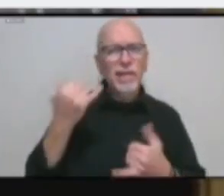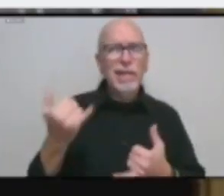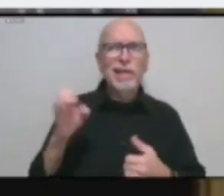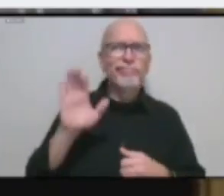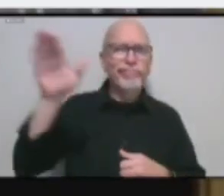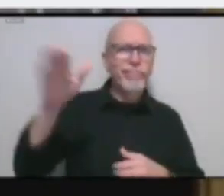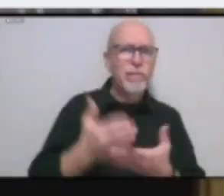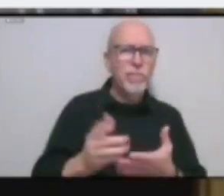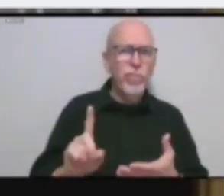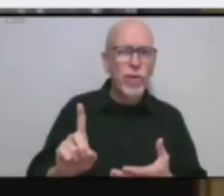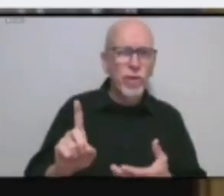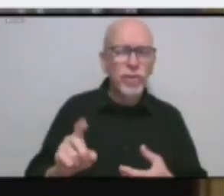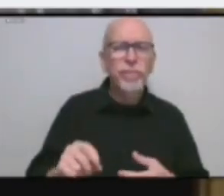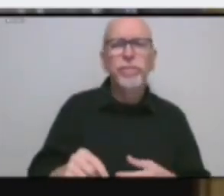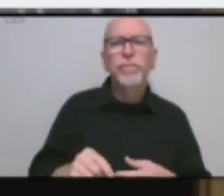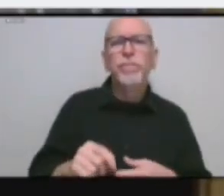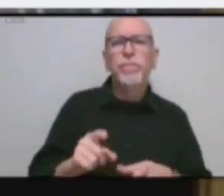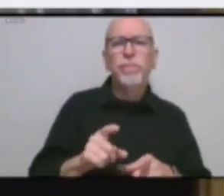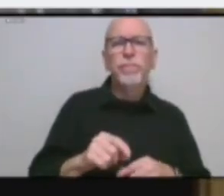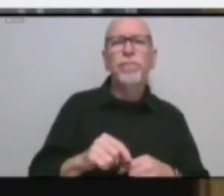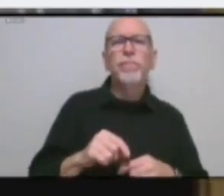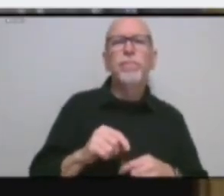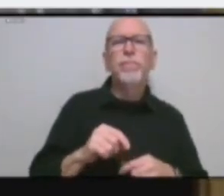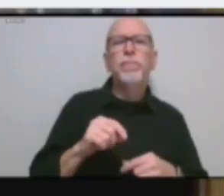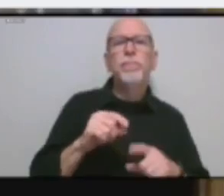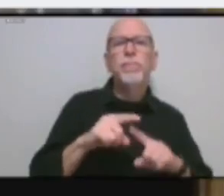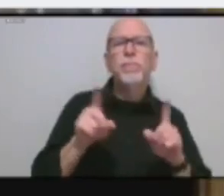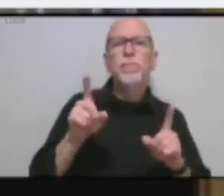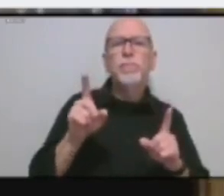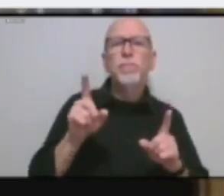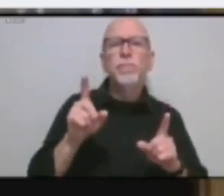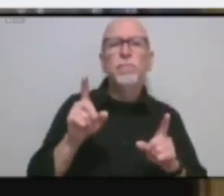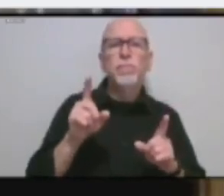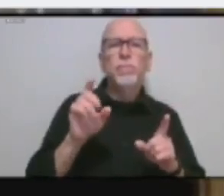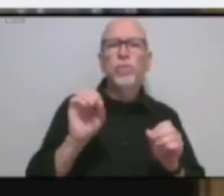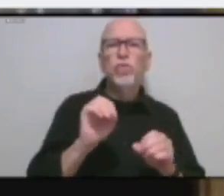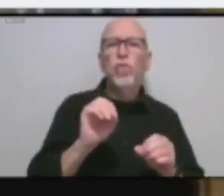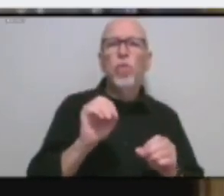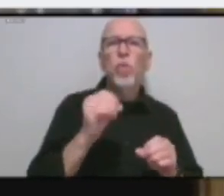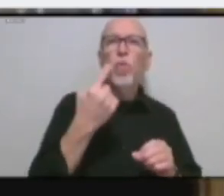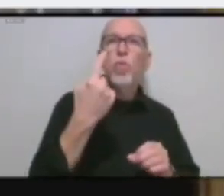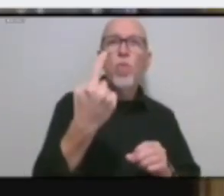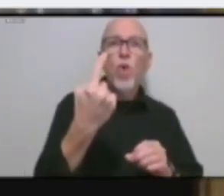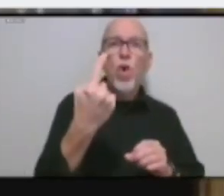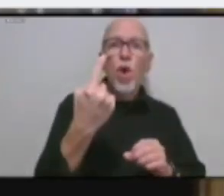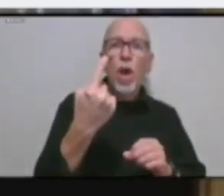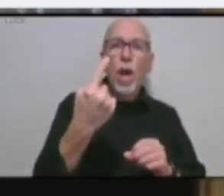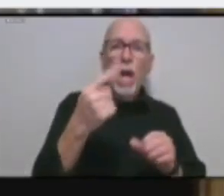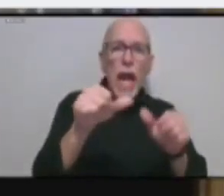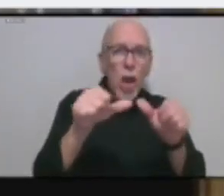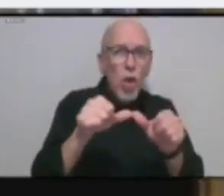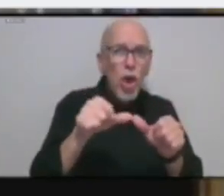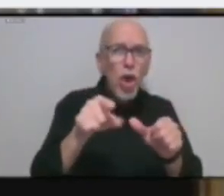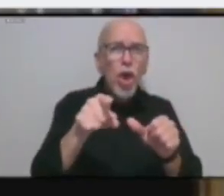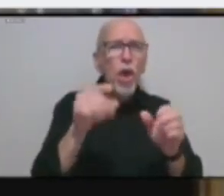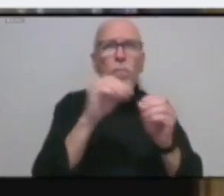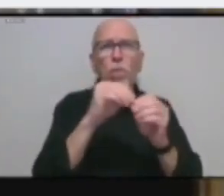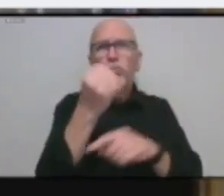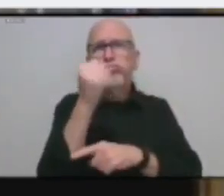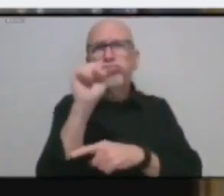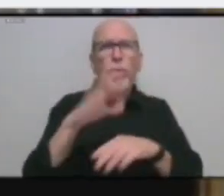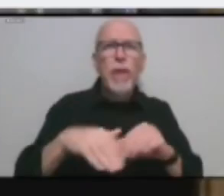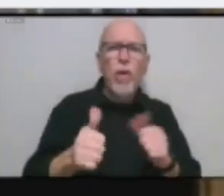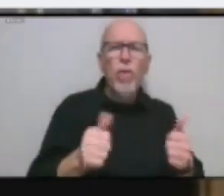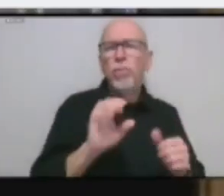as we speak. But no one area stood out, but we have still, and Meredith,